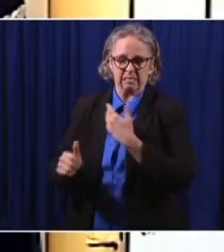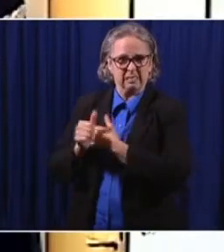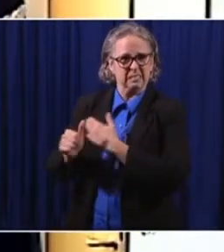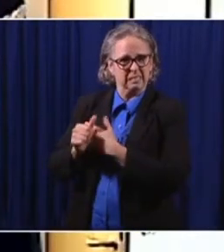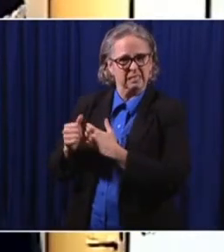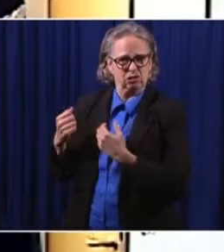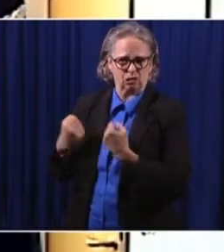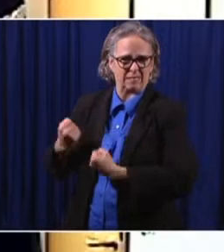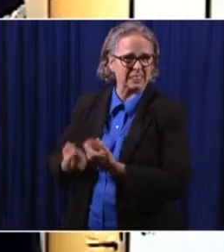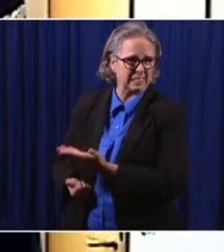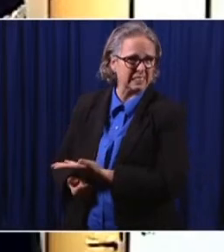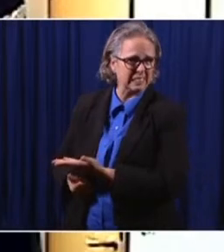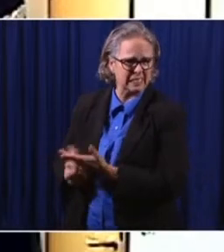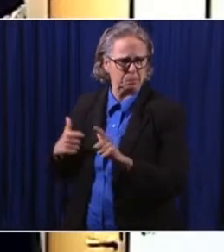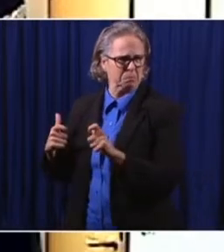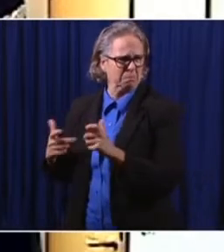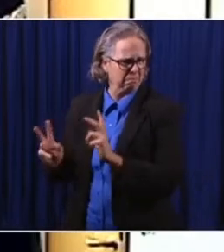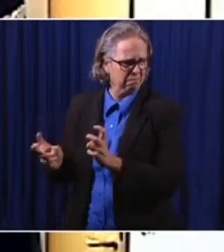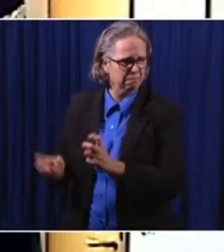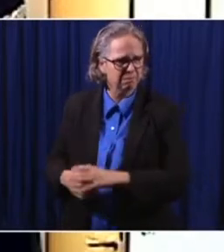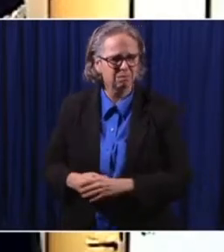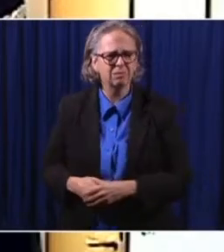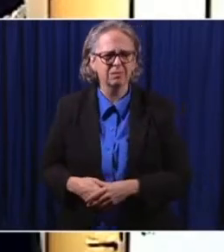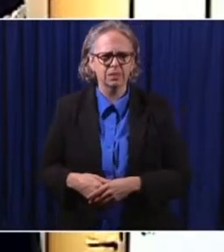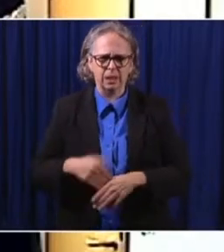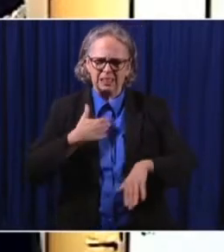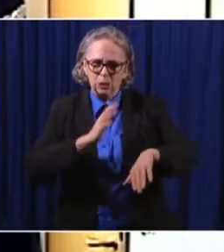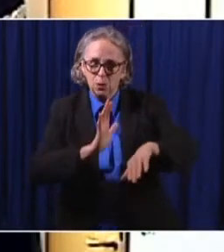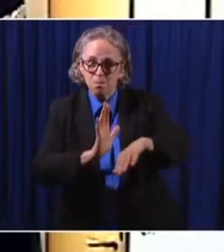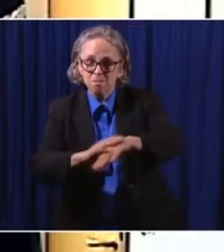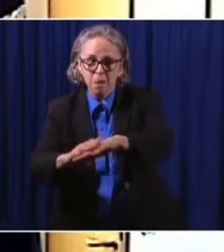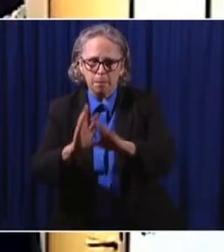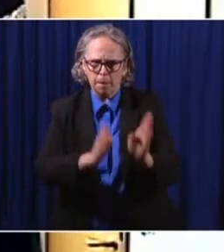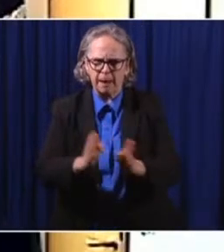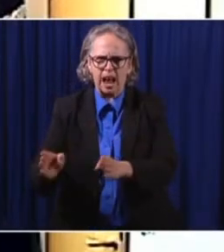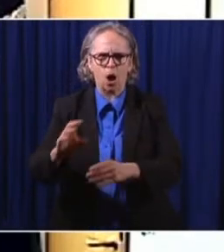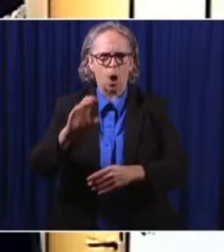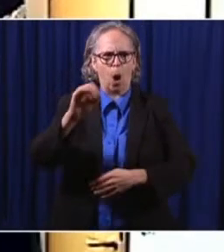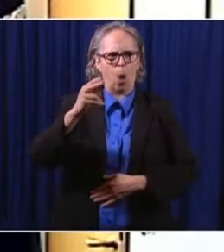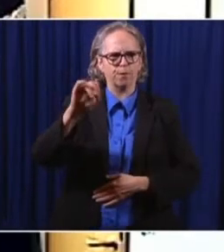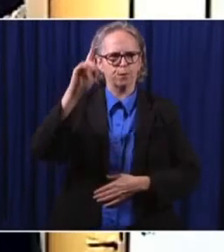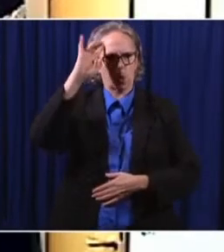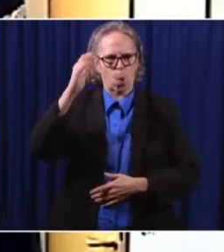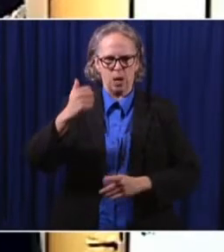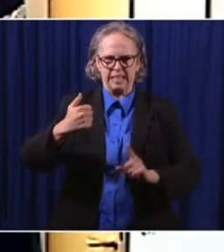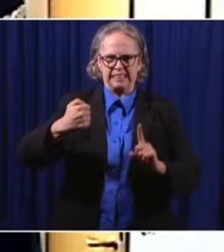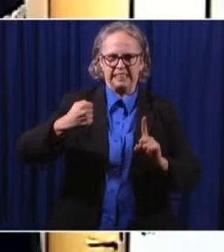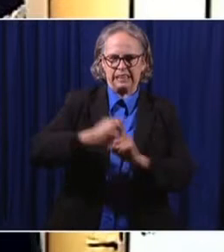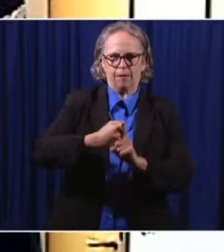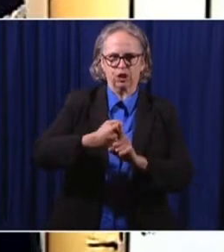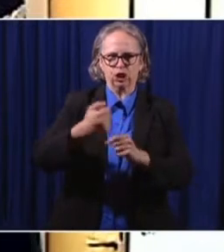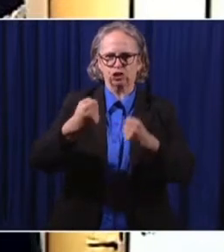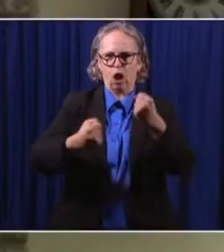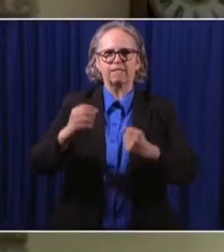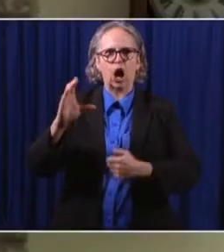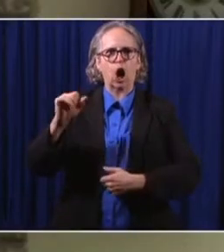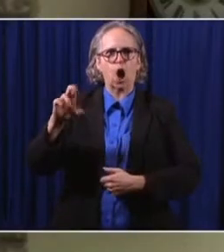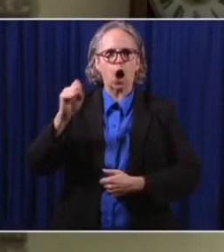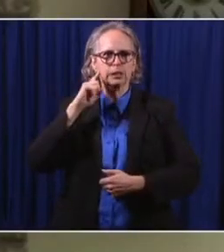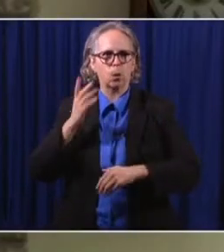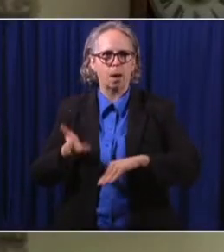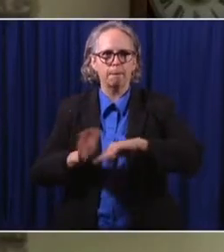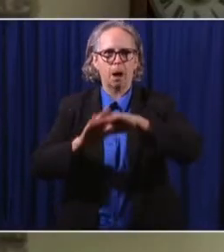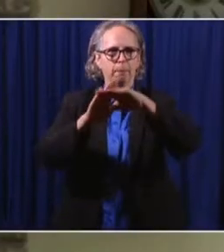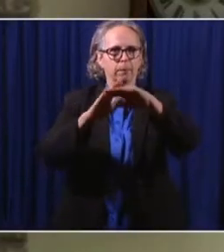the autonomous vehicle technology that is upon us. Colonel, talk a little bit about distracted